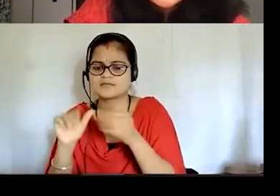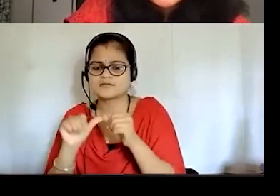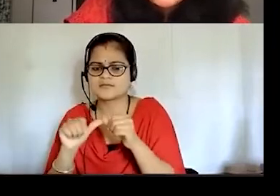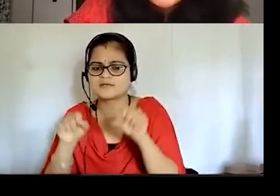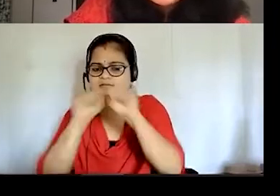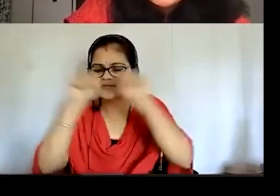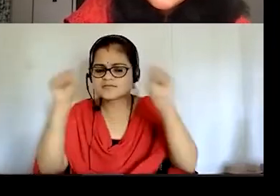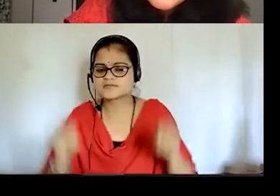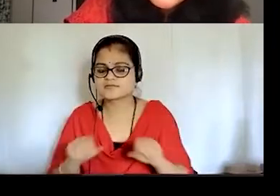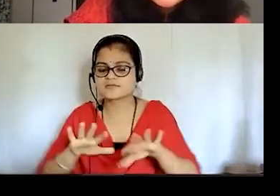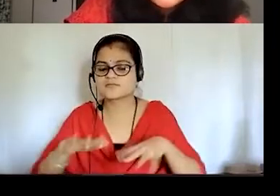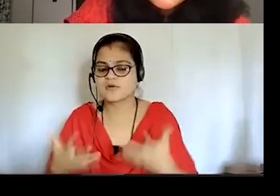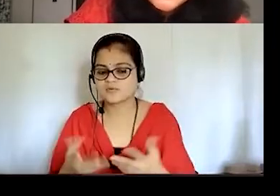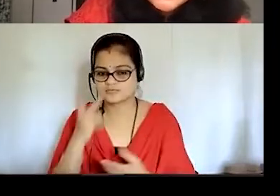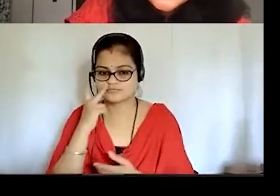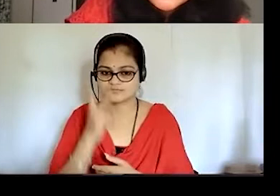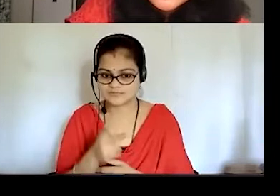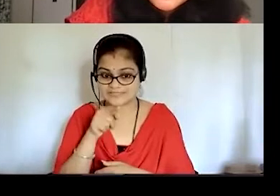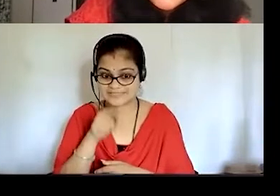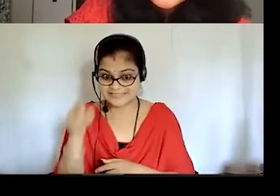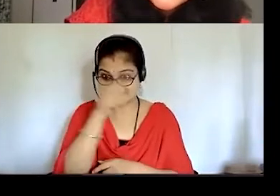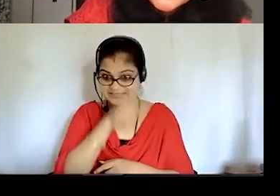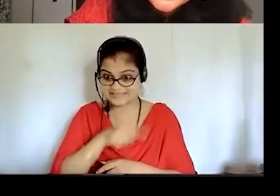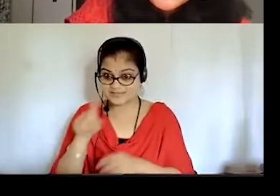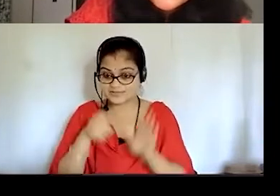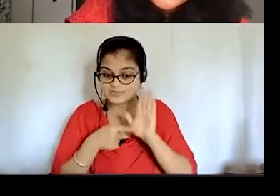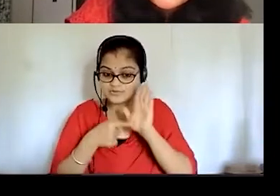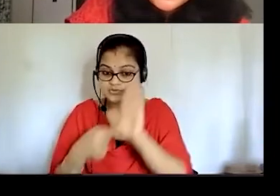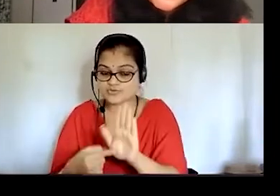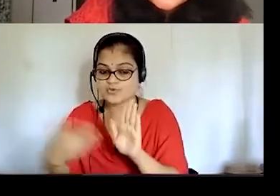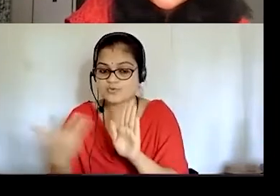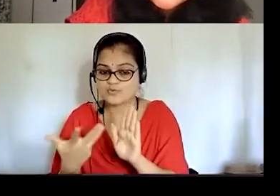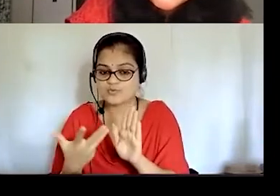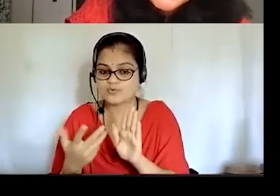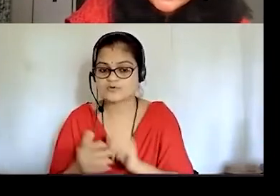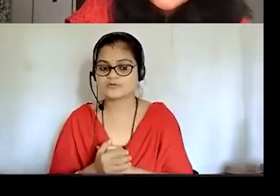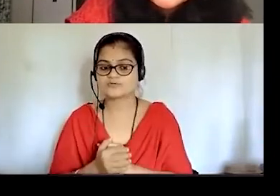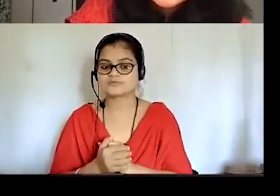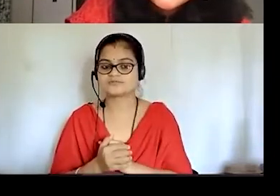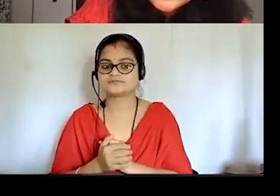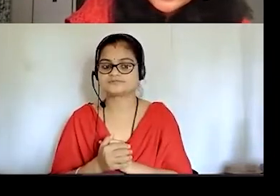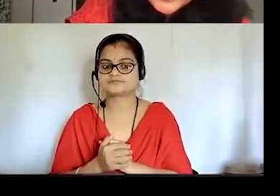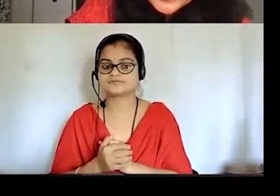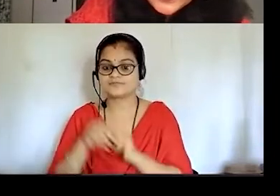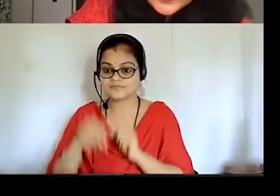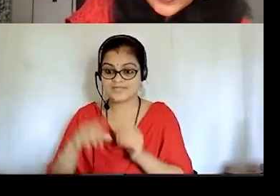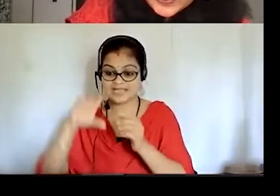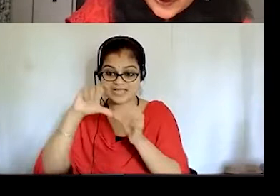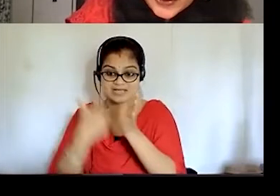slide. This is a representation of a system of codification that was done in the Carnatic